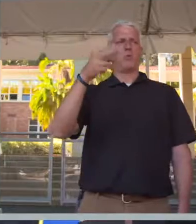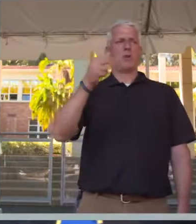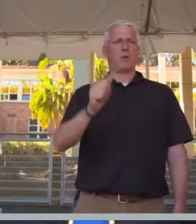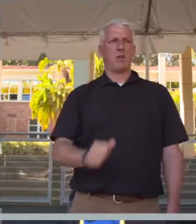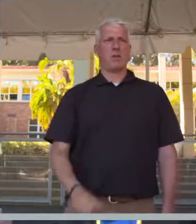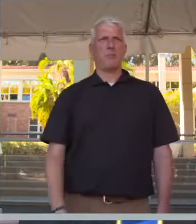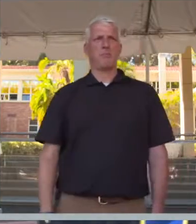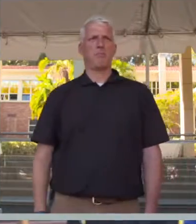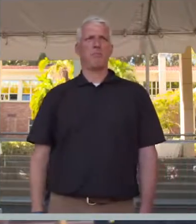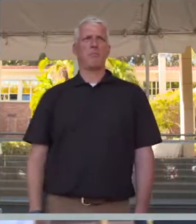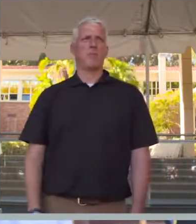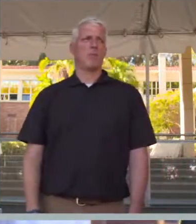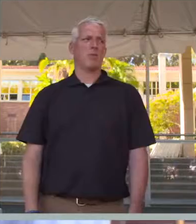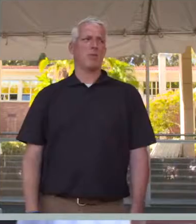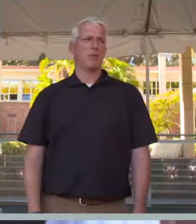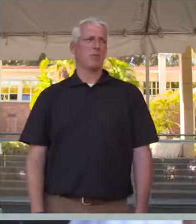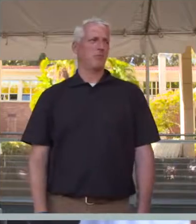Yuan Cheng.